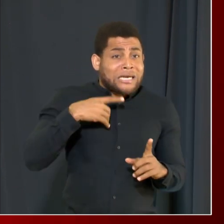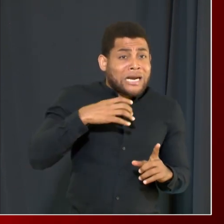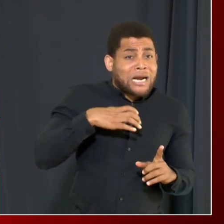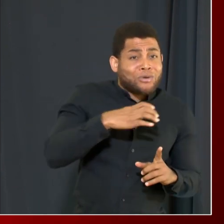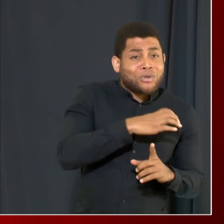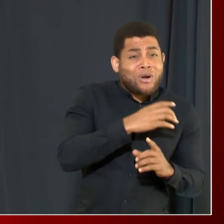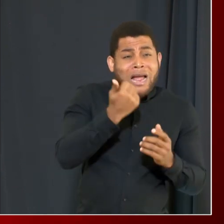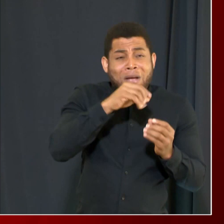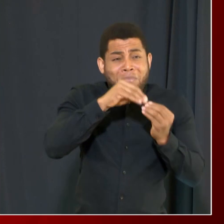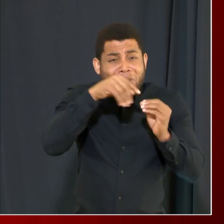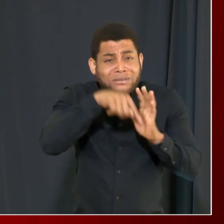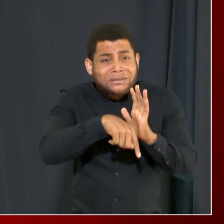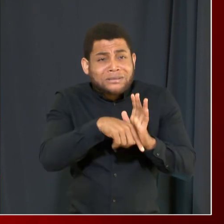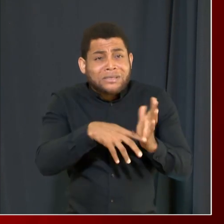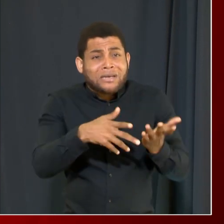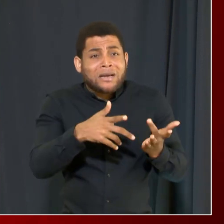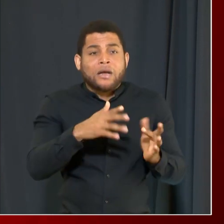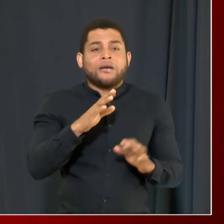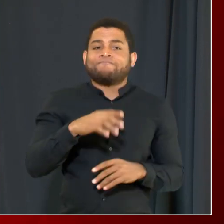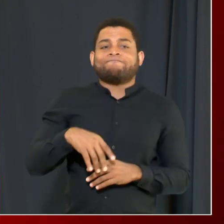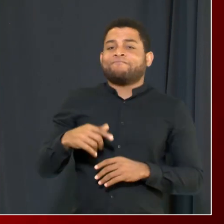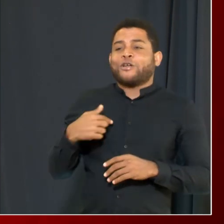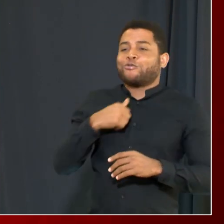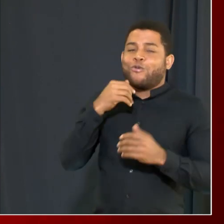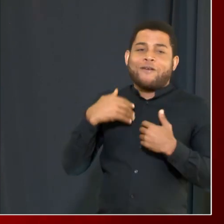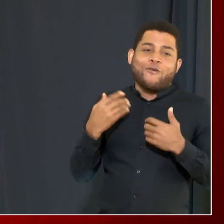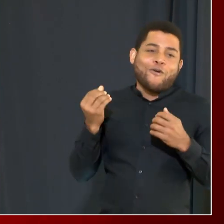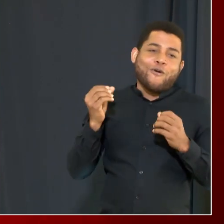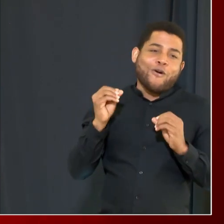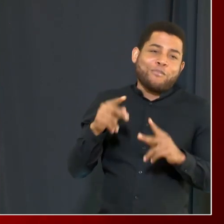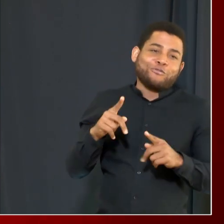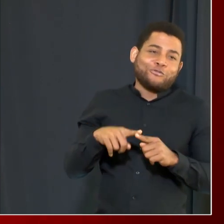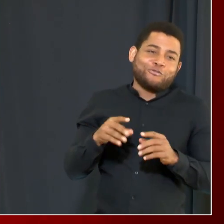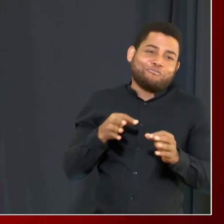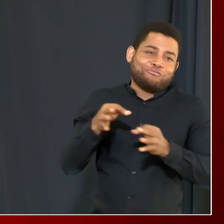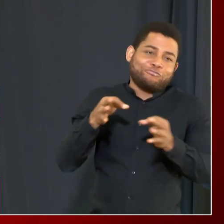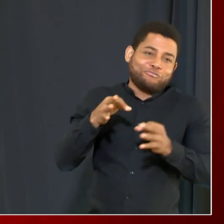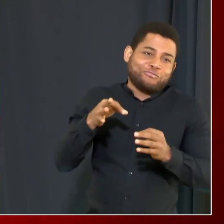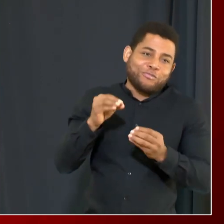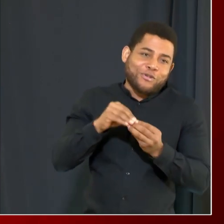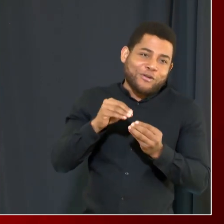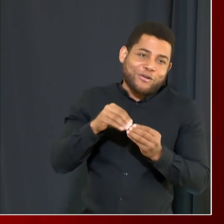I have not yet had an opportunity to have a discussion with Trayon White, but I will